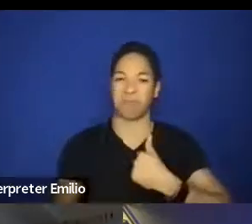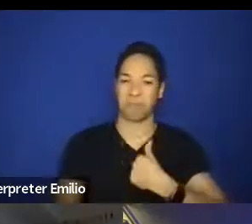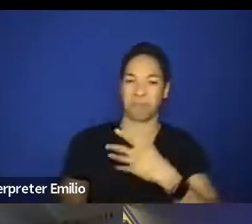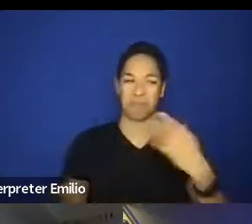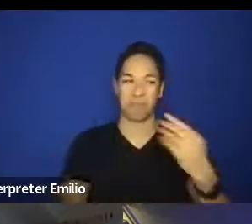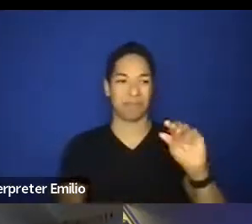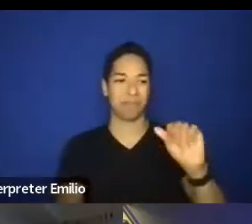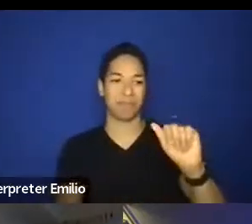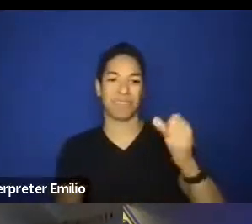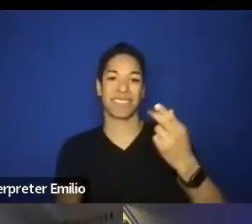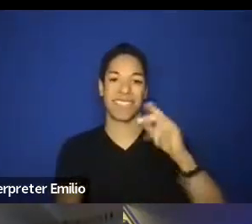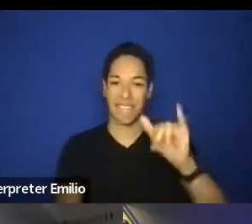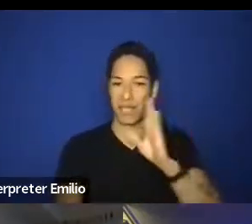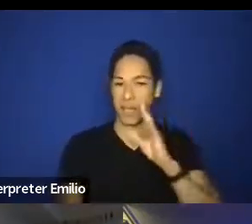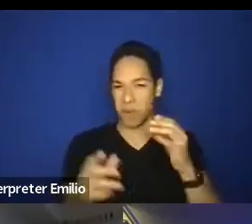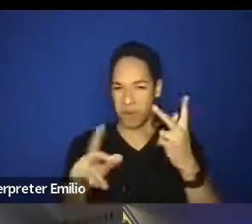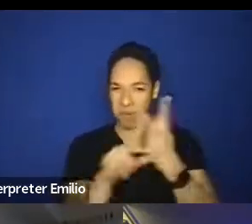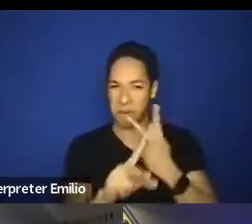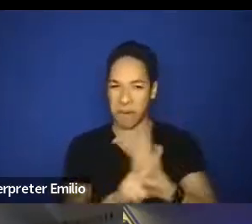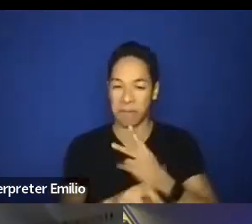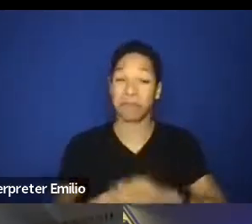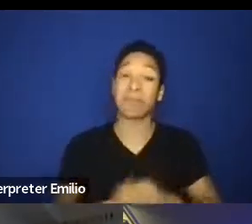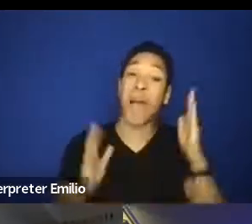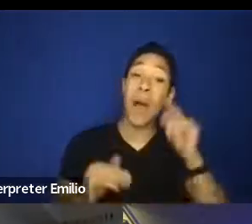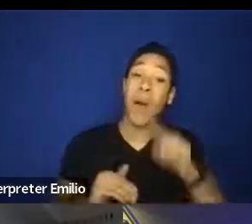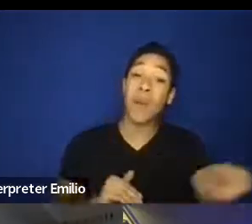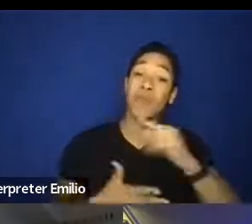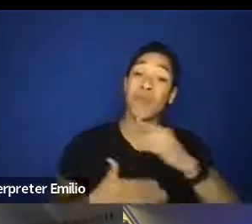that. And I hope you all